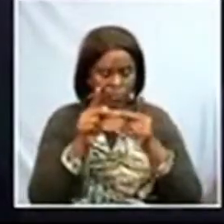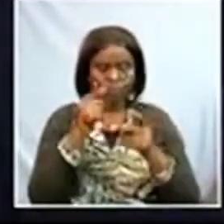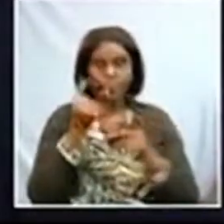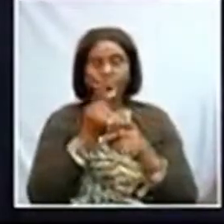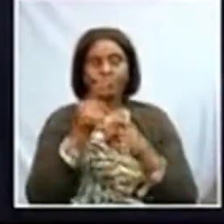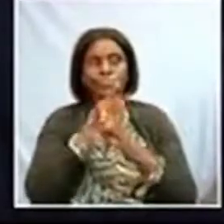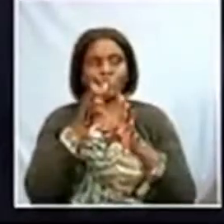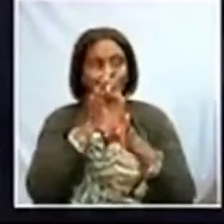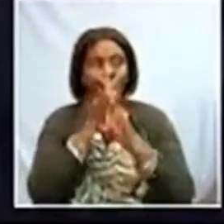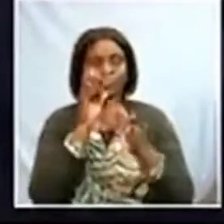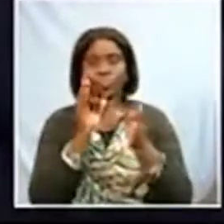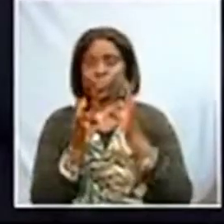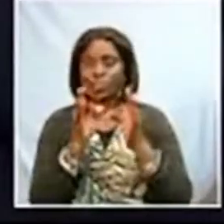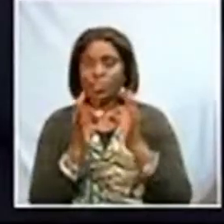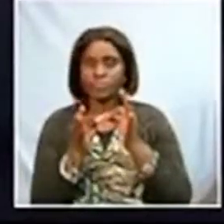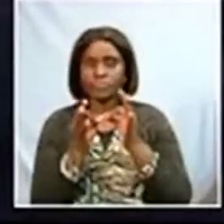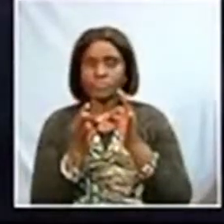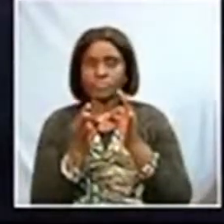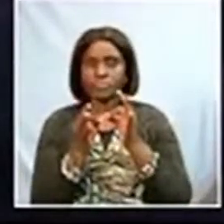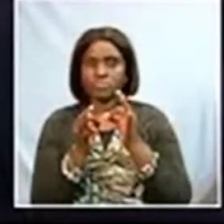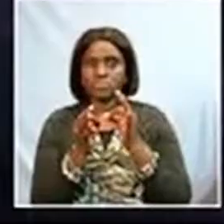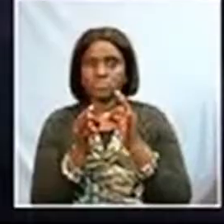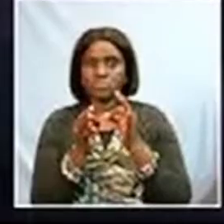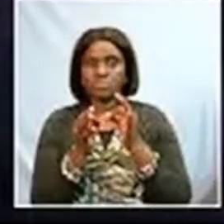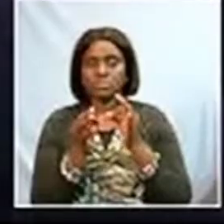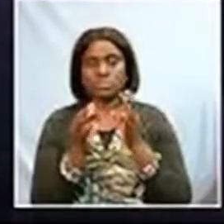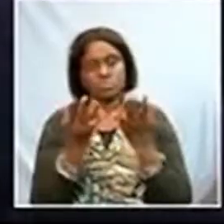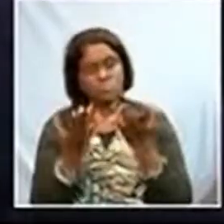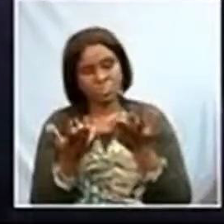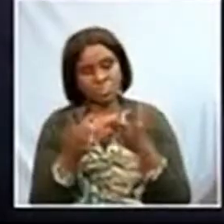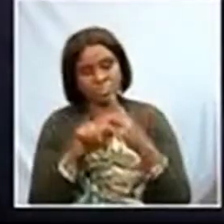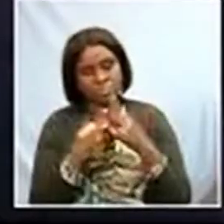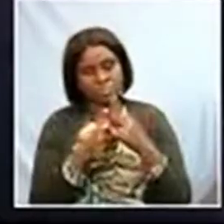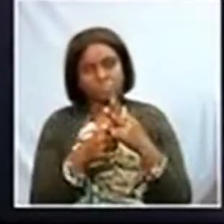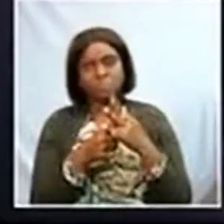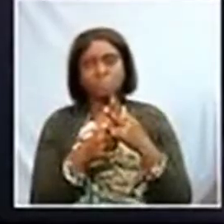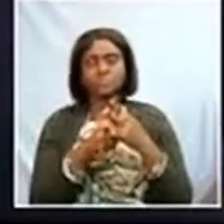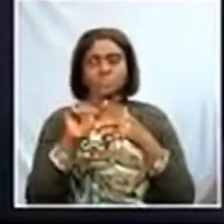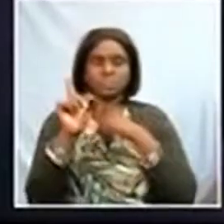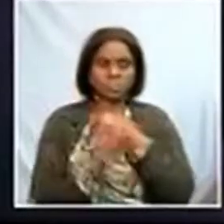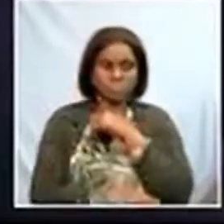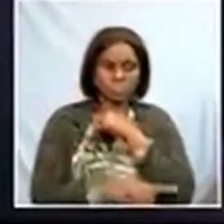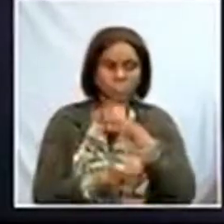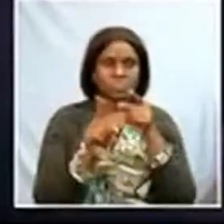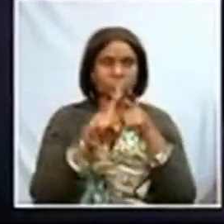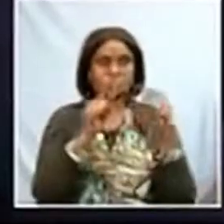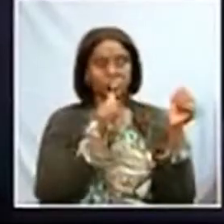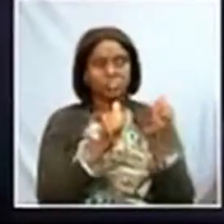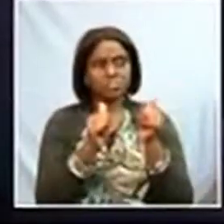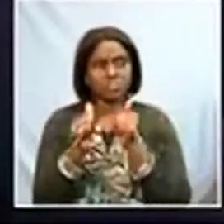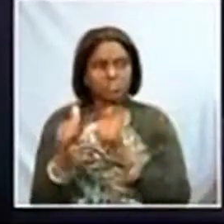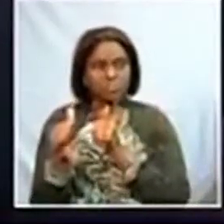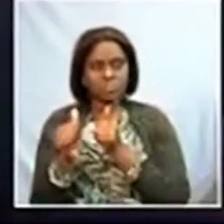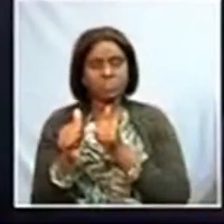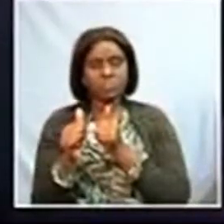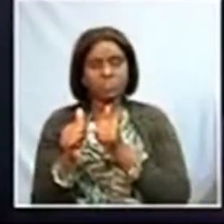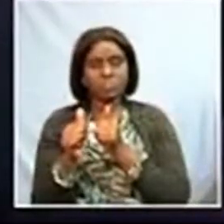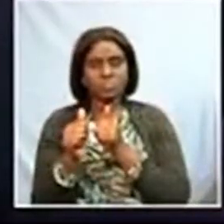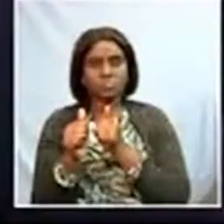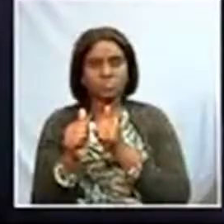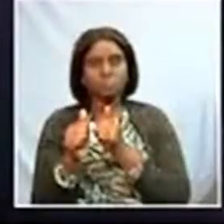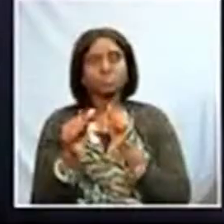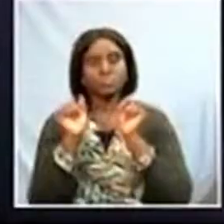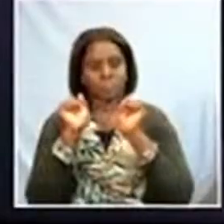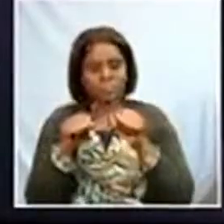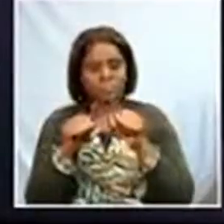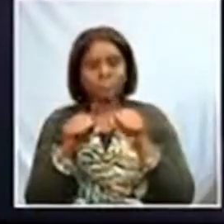that if either party is punitive with regards to action, there will be